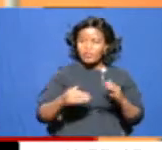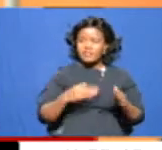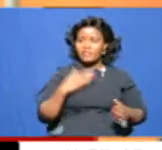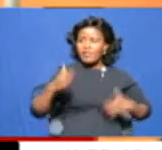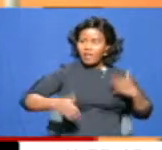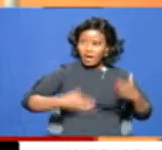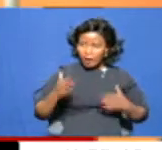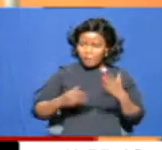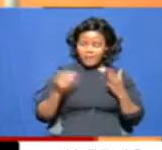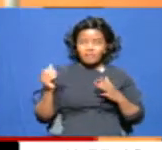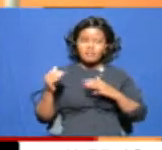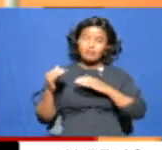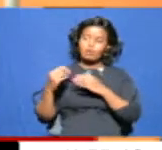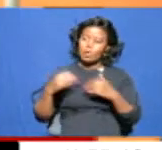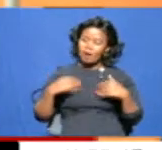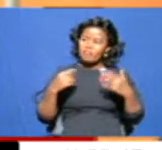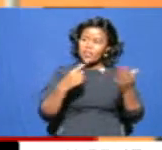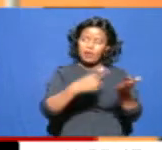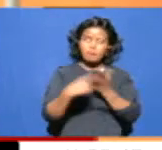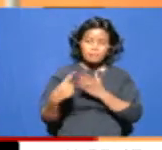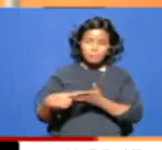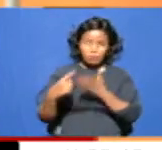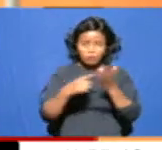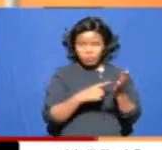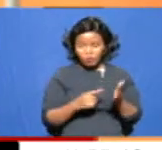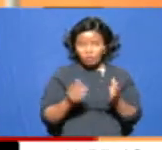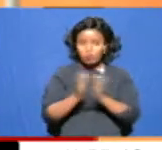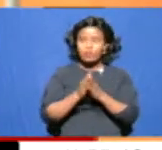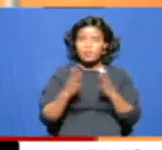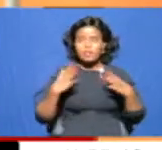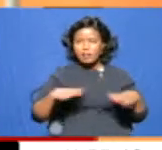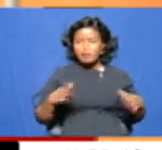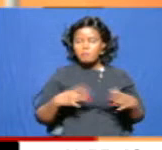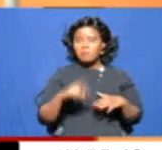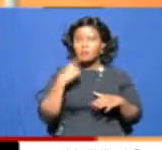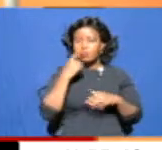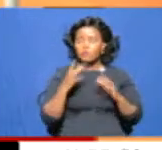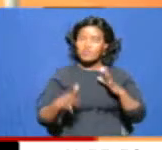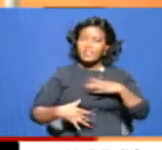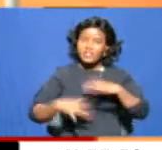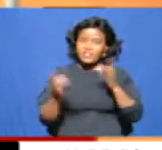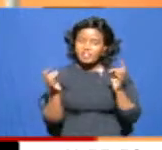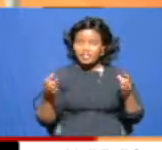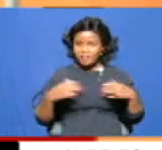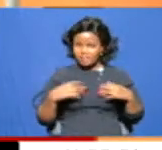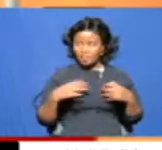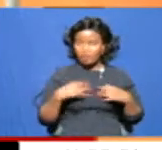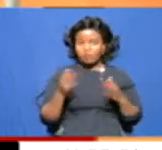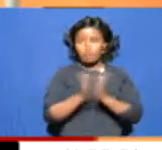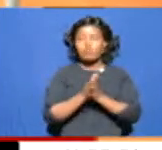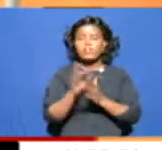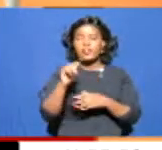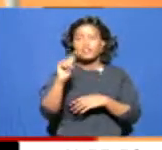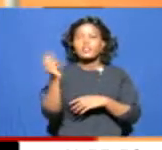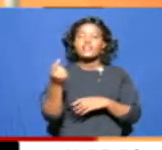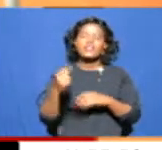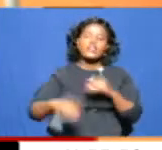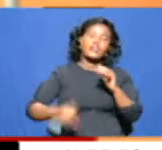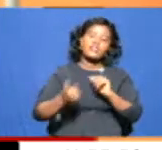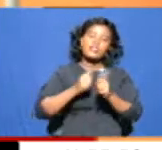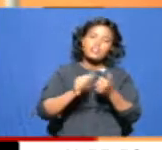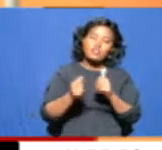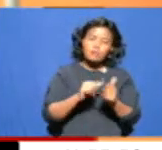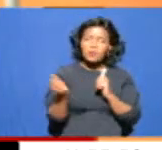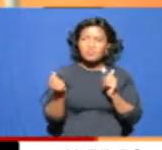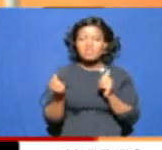of course, sitting and having conversations with people who are interested in the well-being of Kenyan sports, be it football, volleyball, rugby, either of